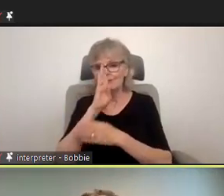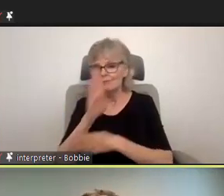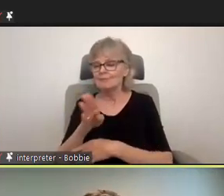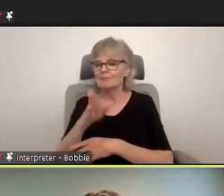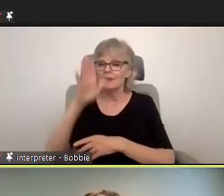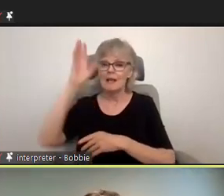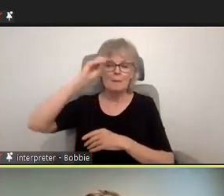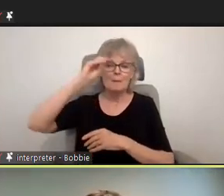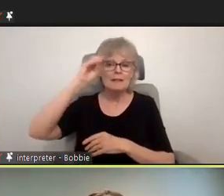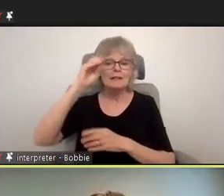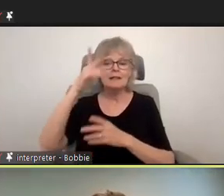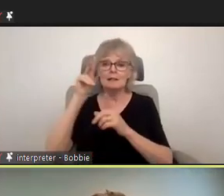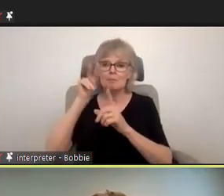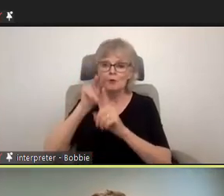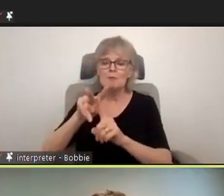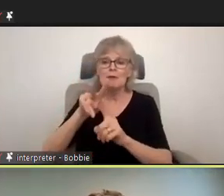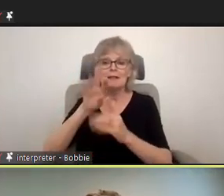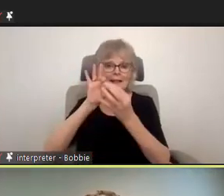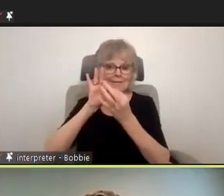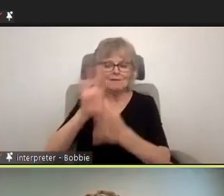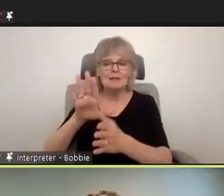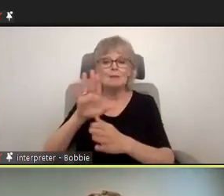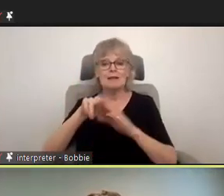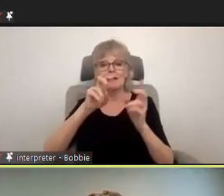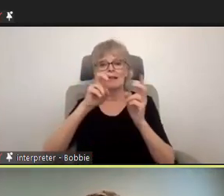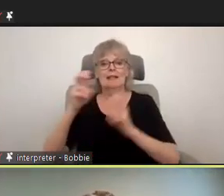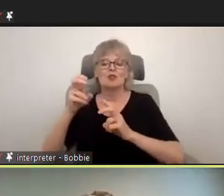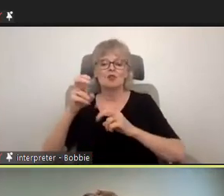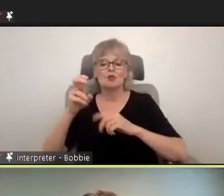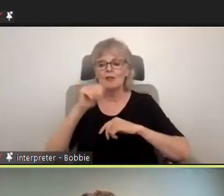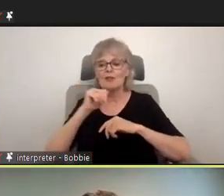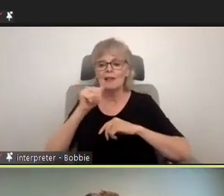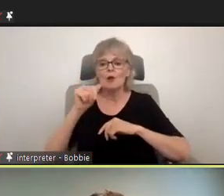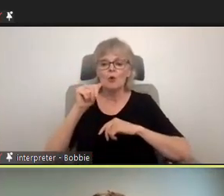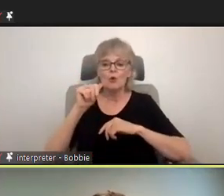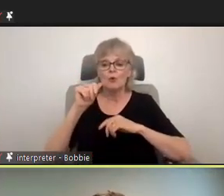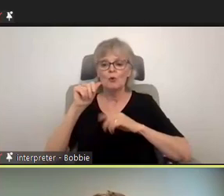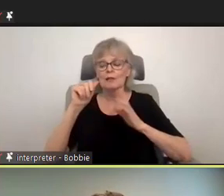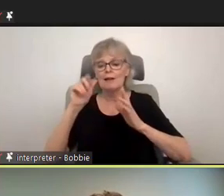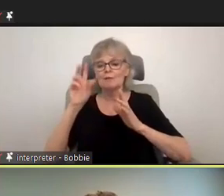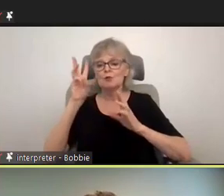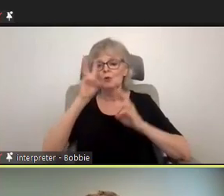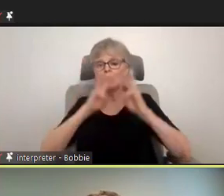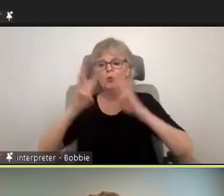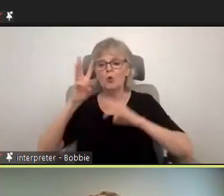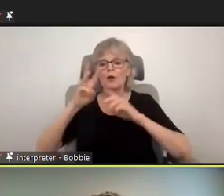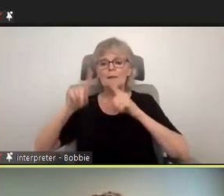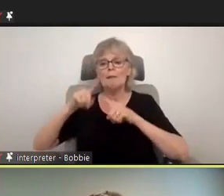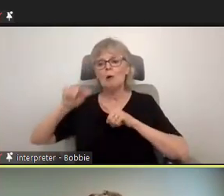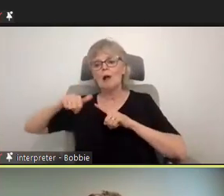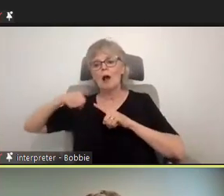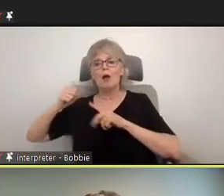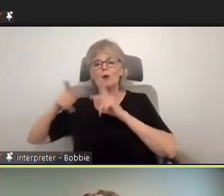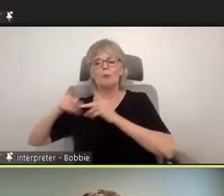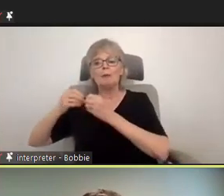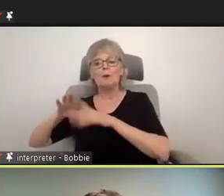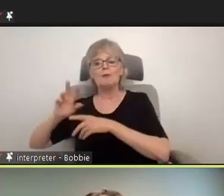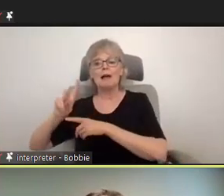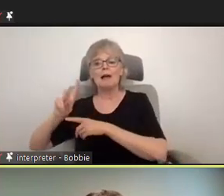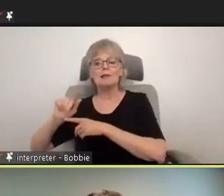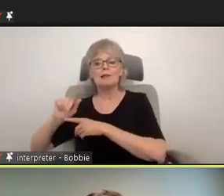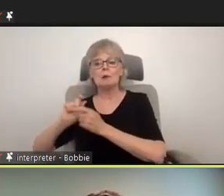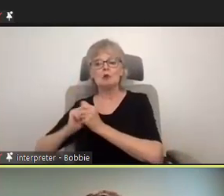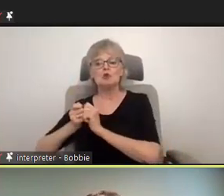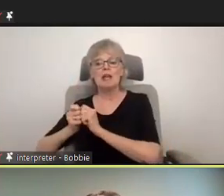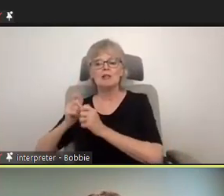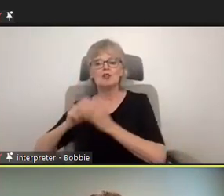and perspectives and feedback on issues without worrying about people without disabilities filtering or changing what they say. And I think it's